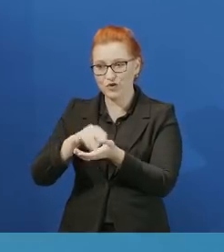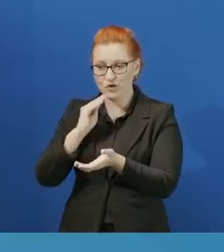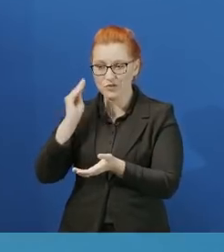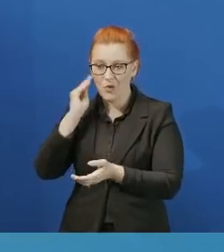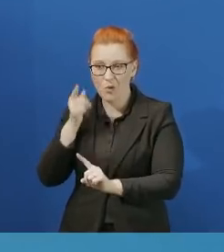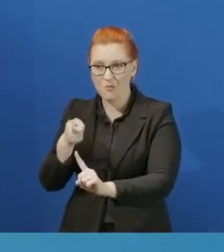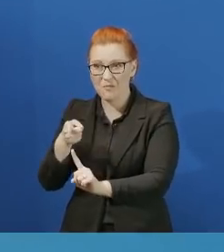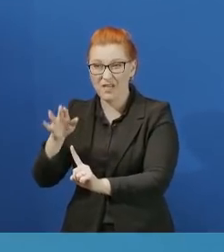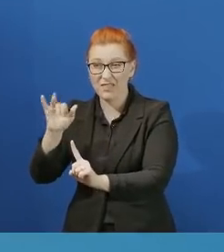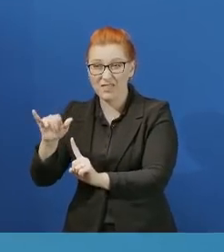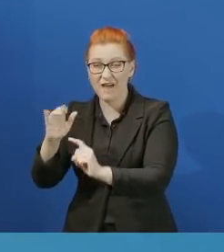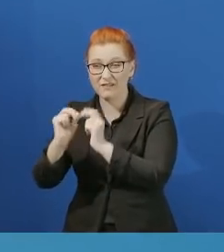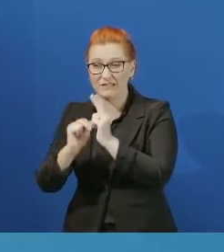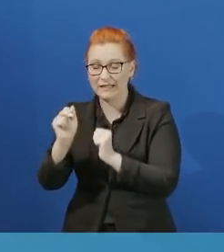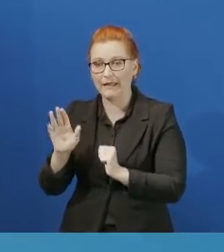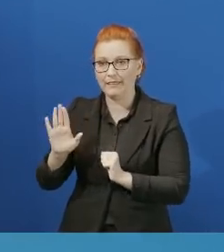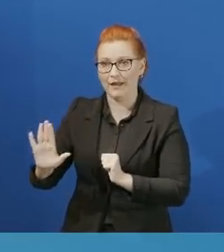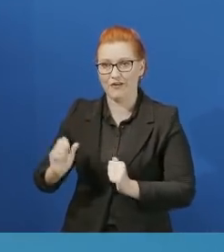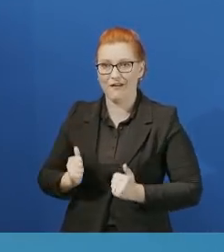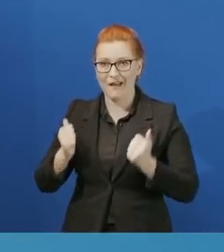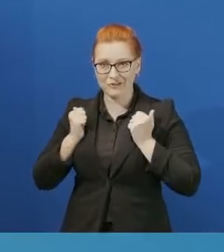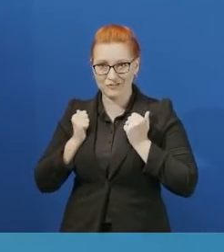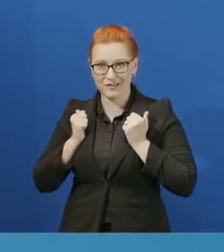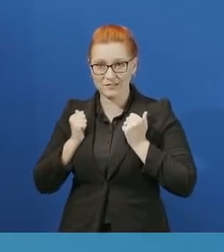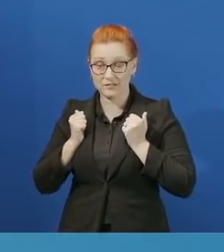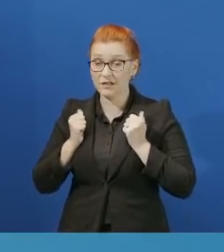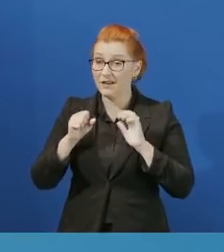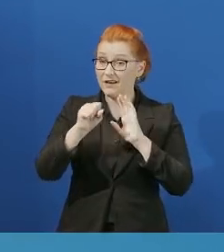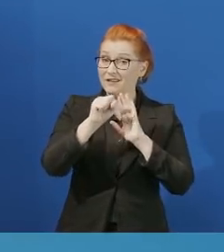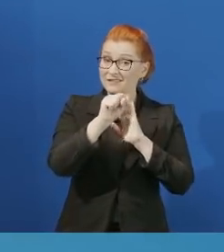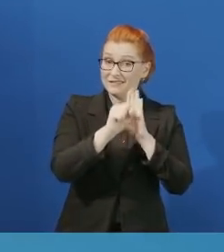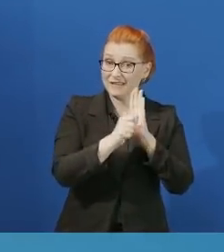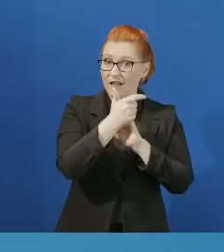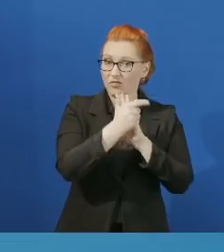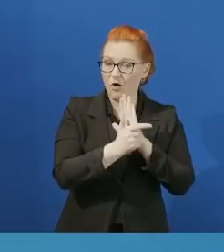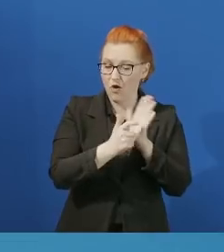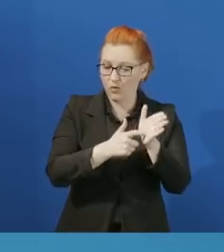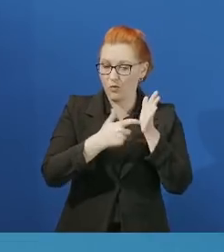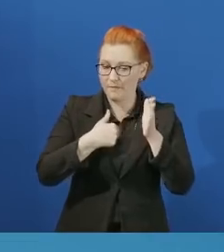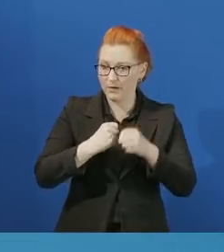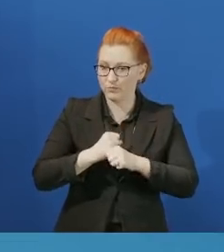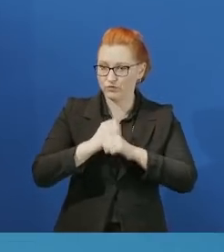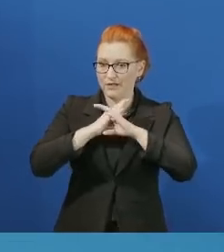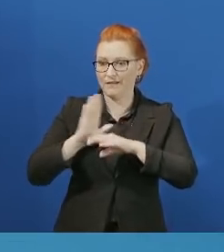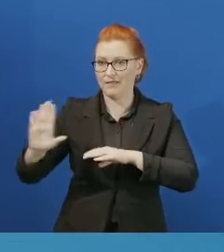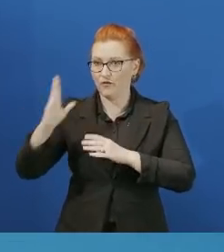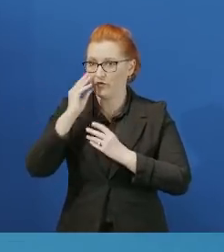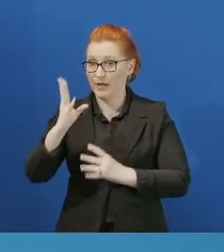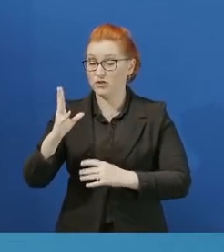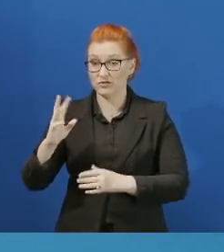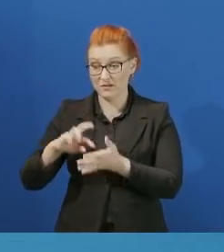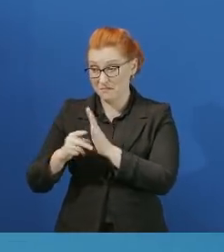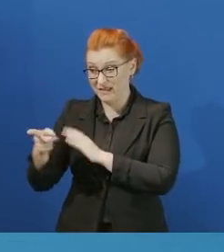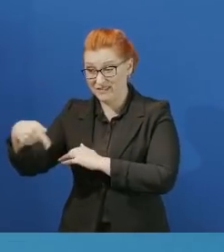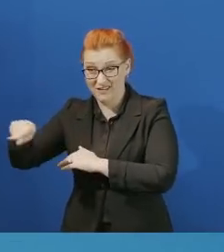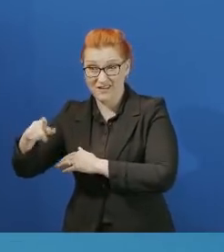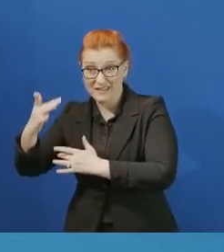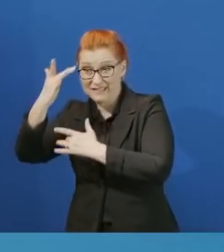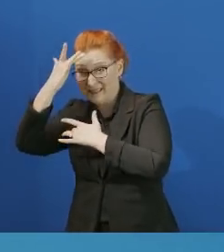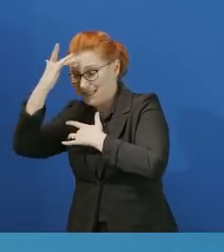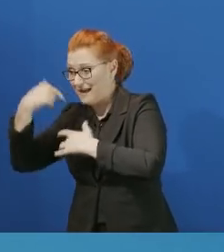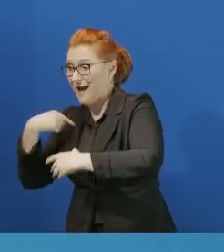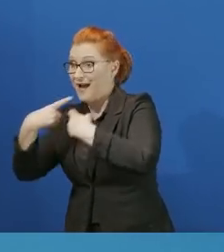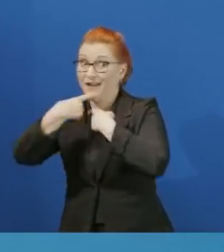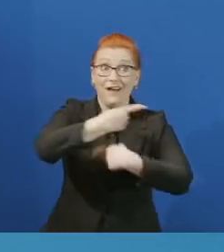disease information, and I take that job seriously. If a court of law decides to disagree with